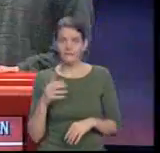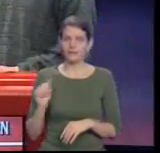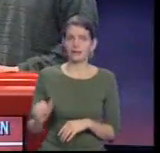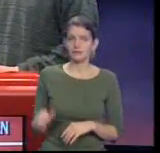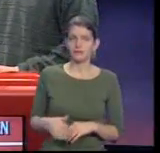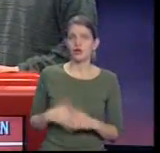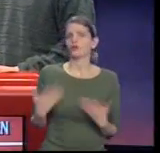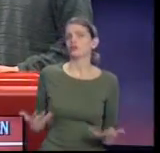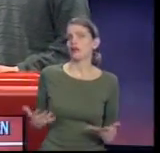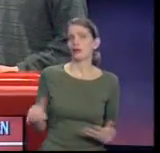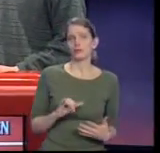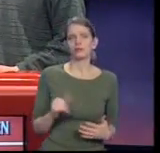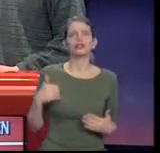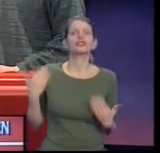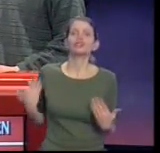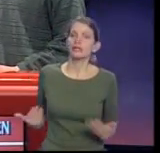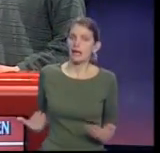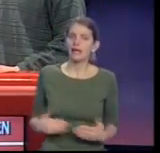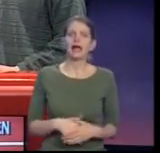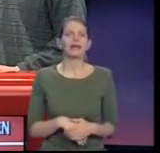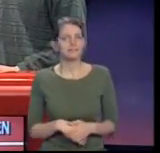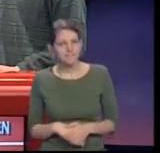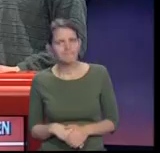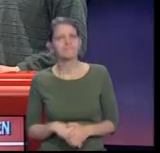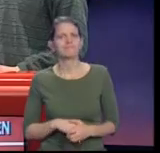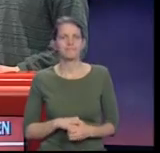then. Pantomimes? She's a nanny for a living. Right.